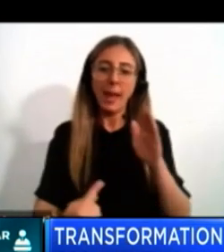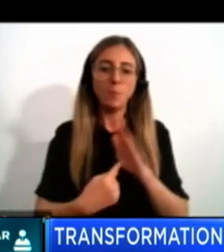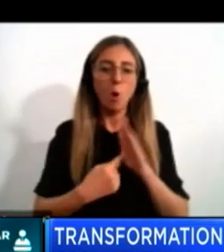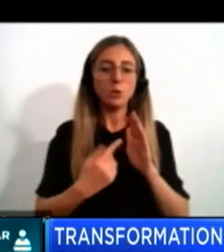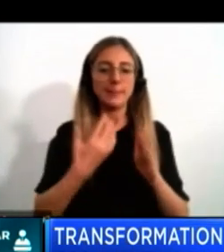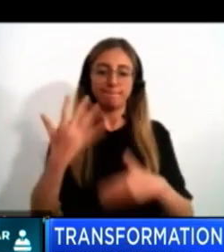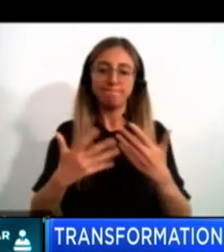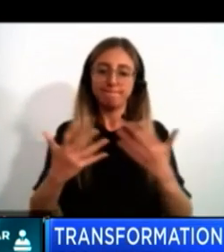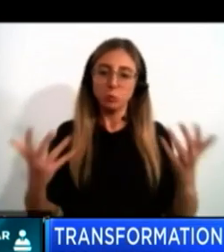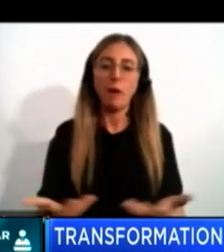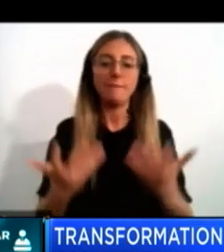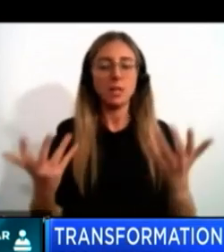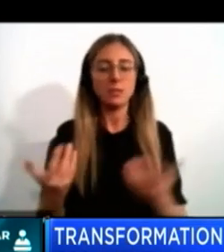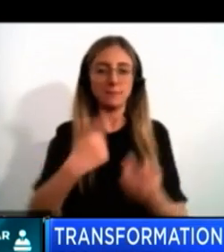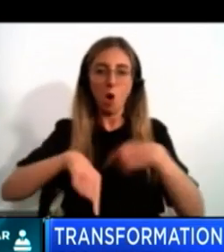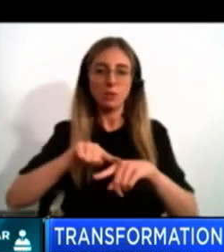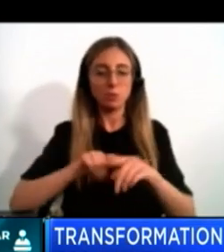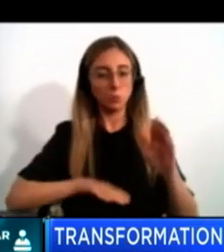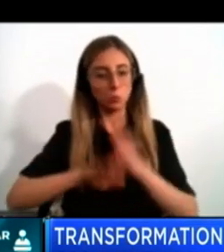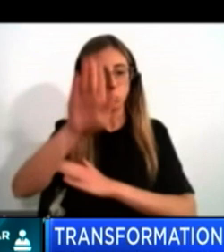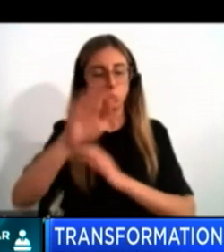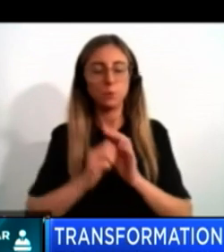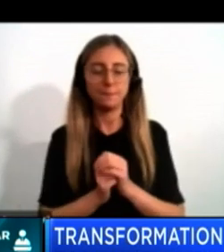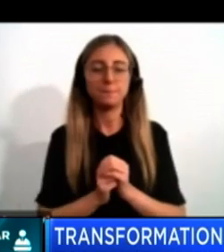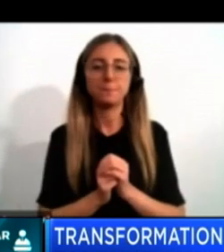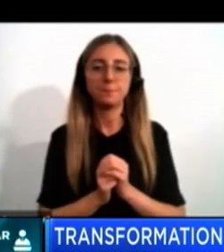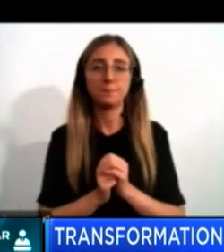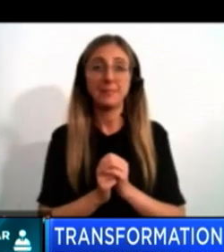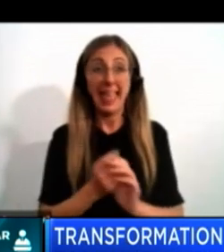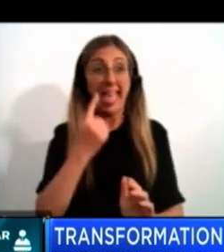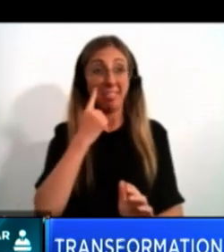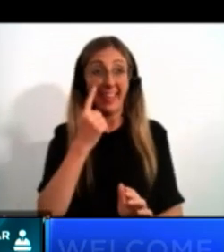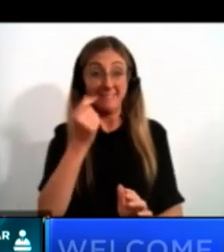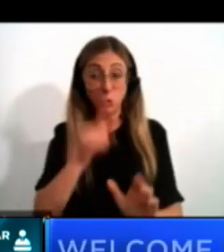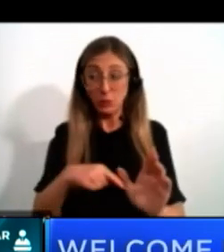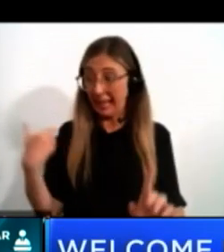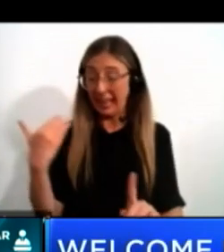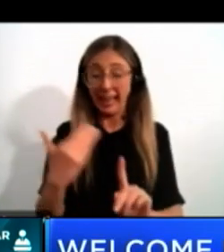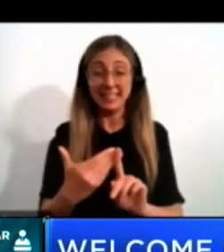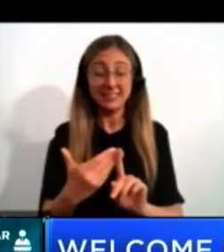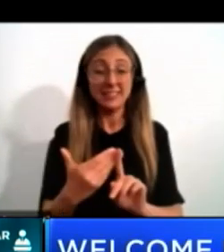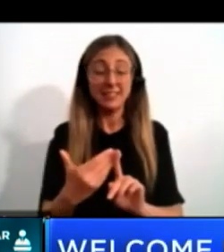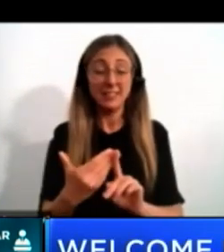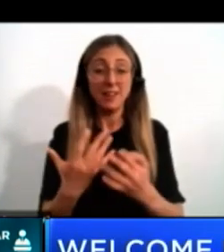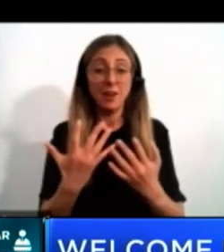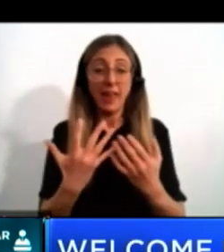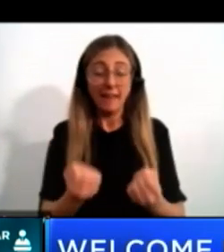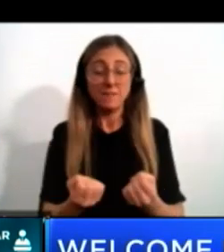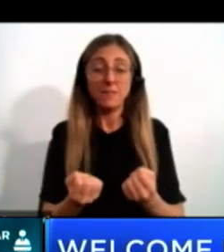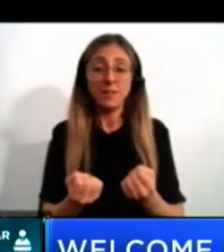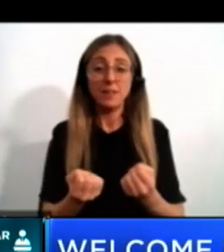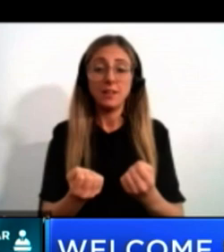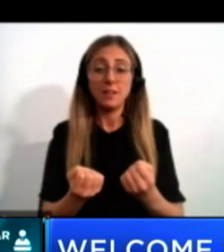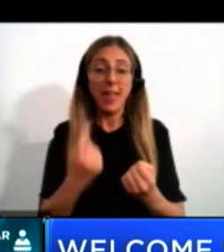growth and global competitiveness. In fact, over the last few years, the power of science and technology has